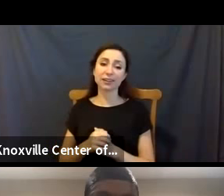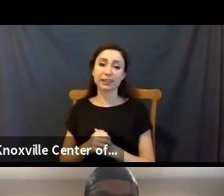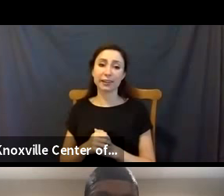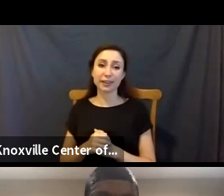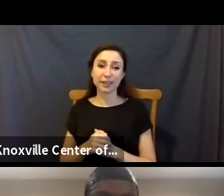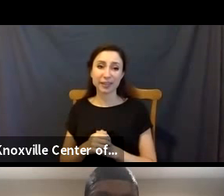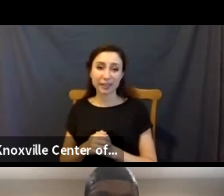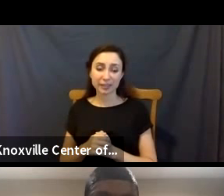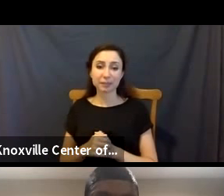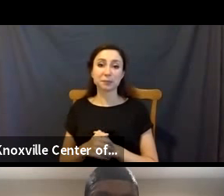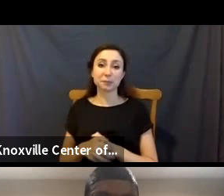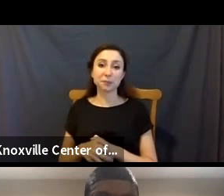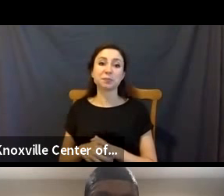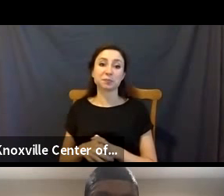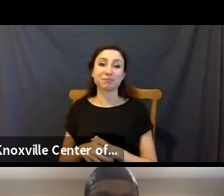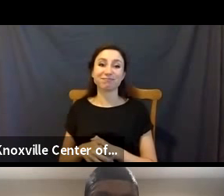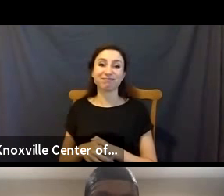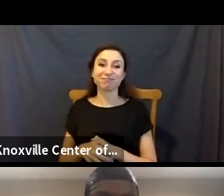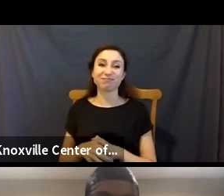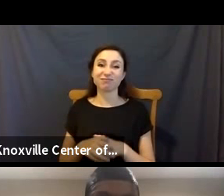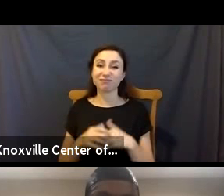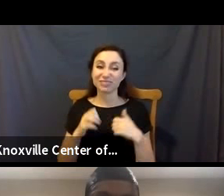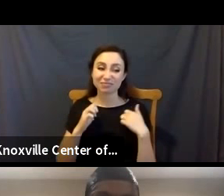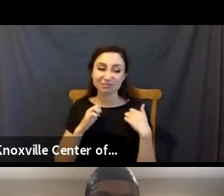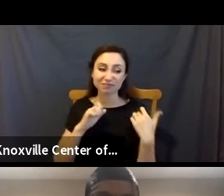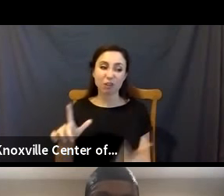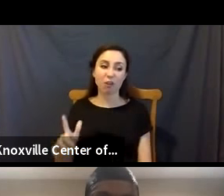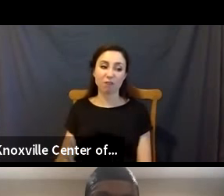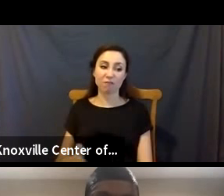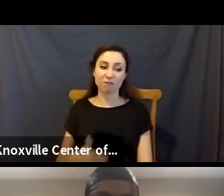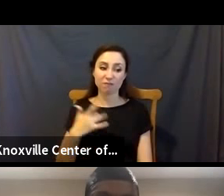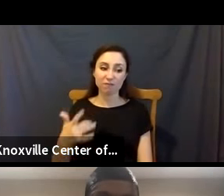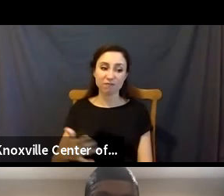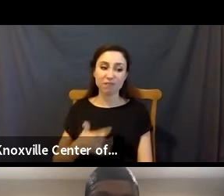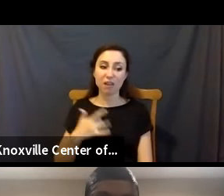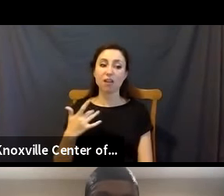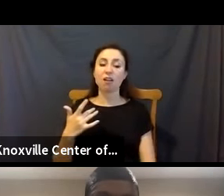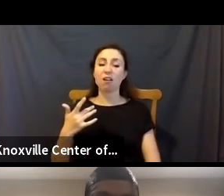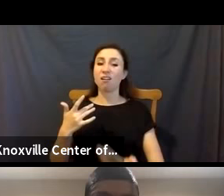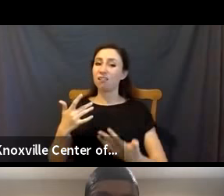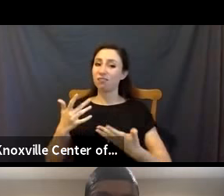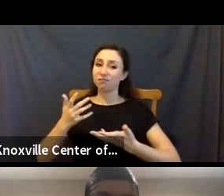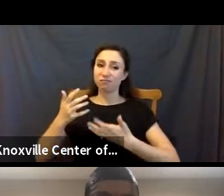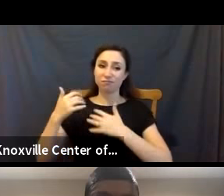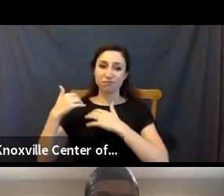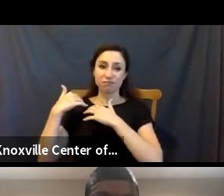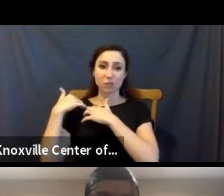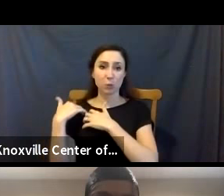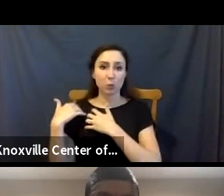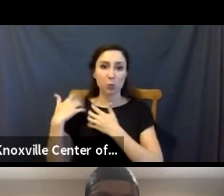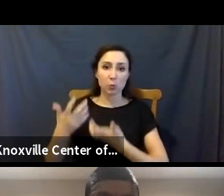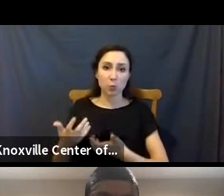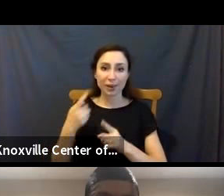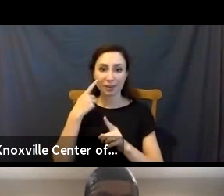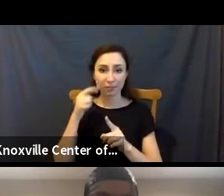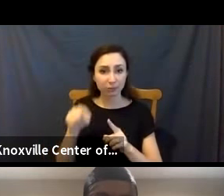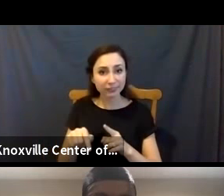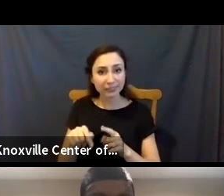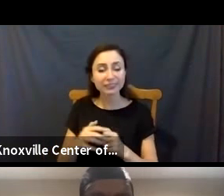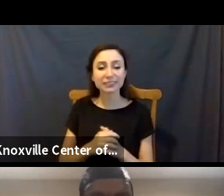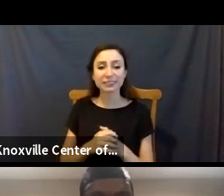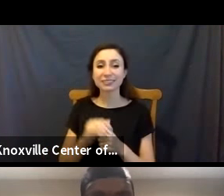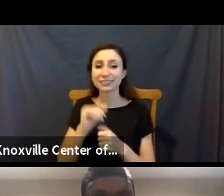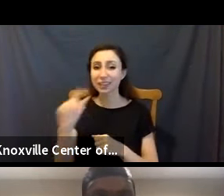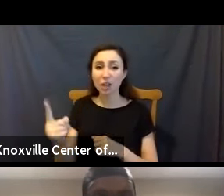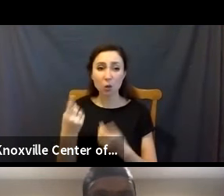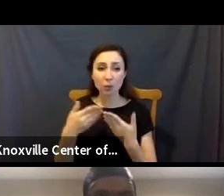you know, we've all felt the weight of this, not just from a public health perspective. I mean, I've